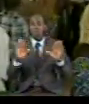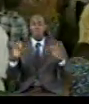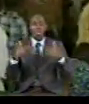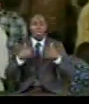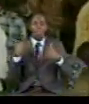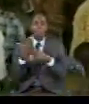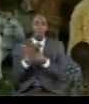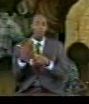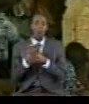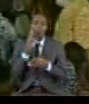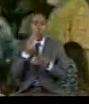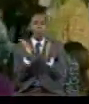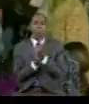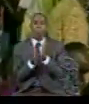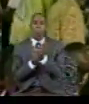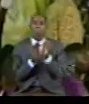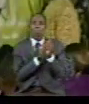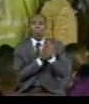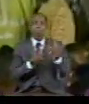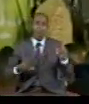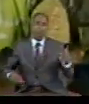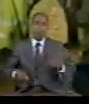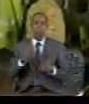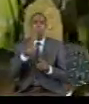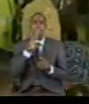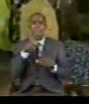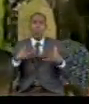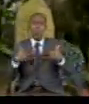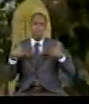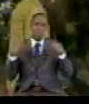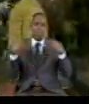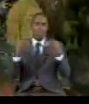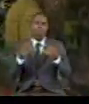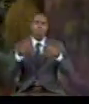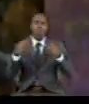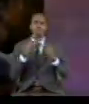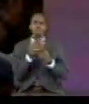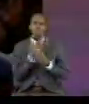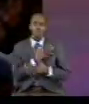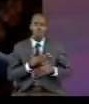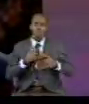Lord. You are healed. Go and enjoy your blessing.